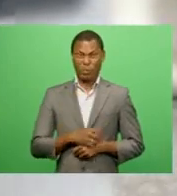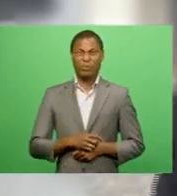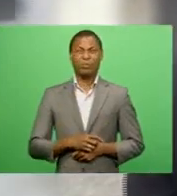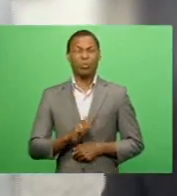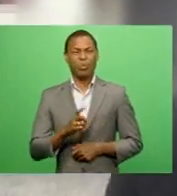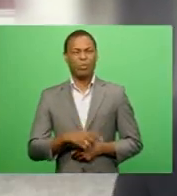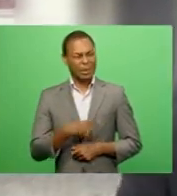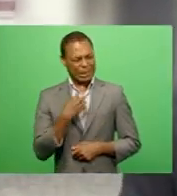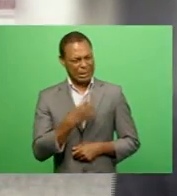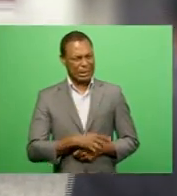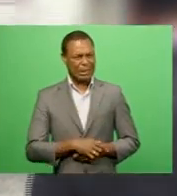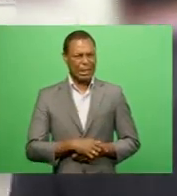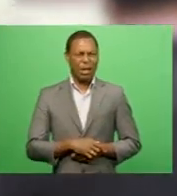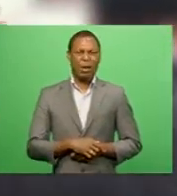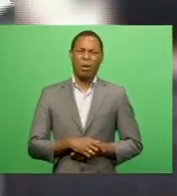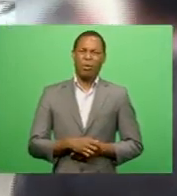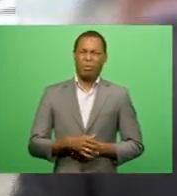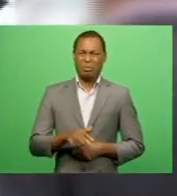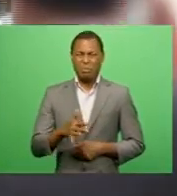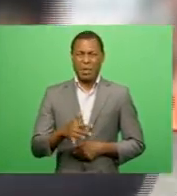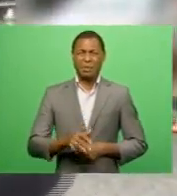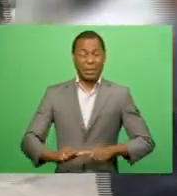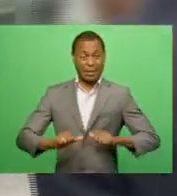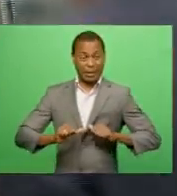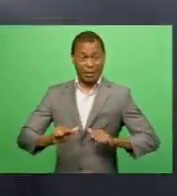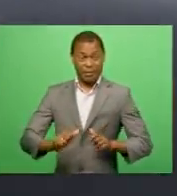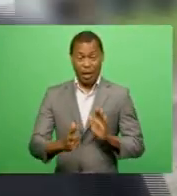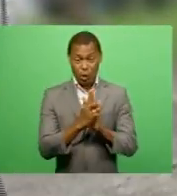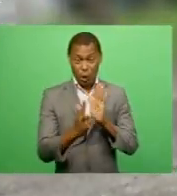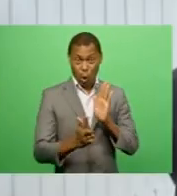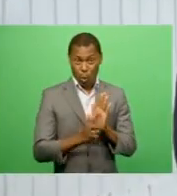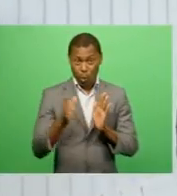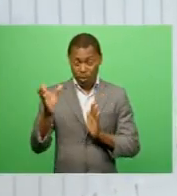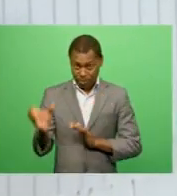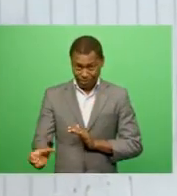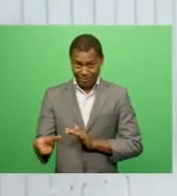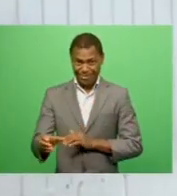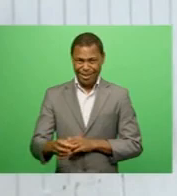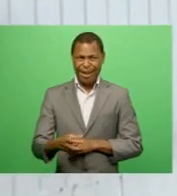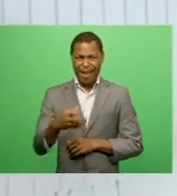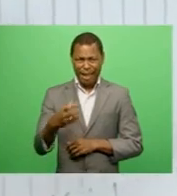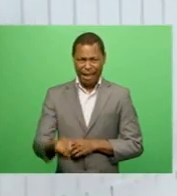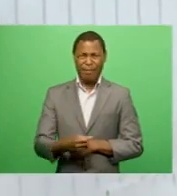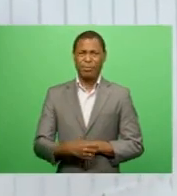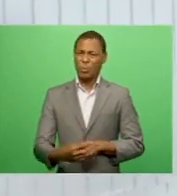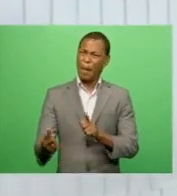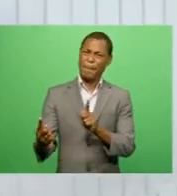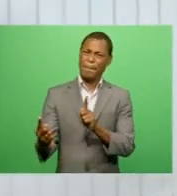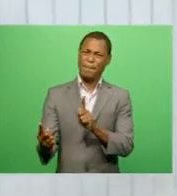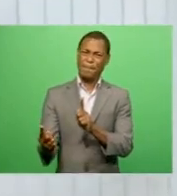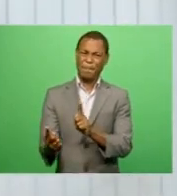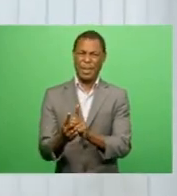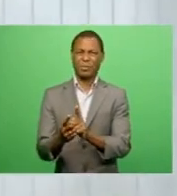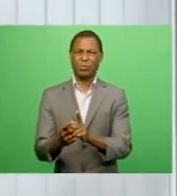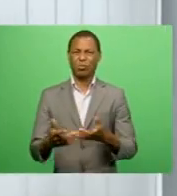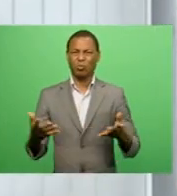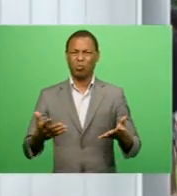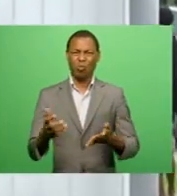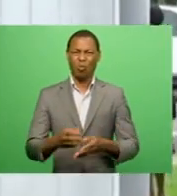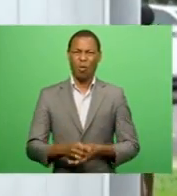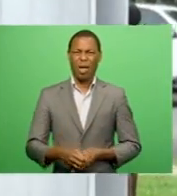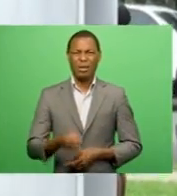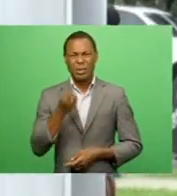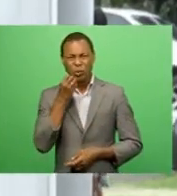questions, following which the defense lawyer alleged the complainant and the prosecution witness met at a popular Suva shopping mall